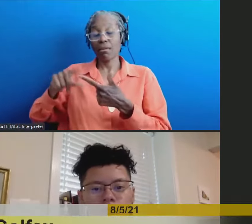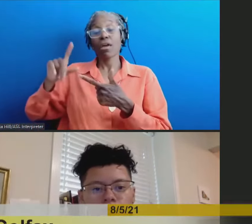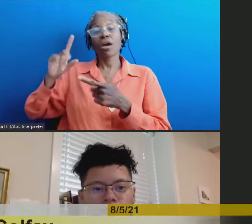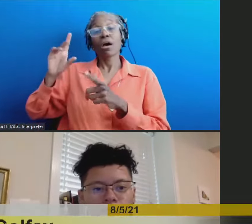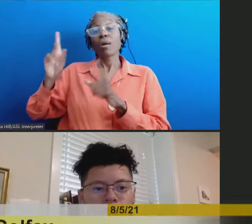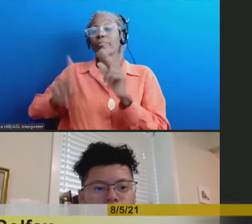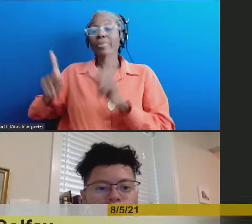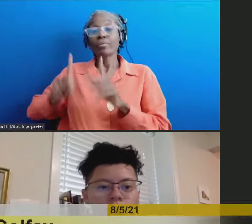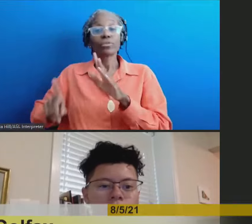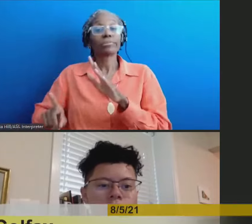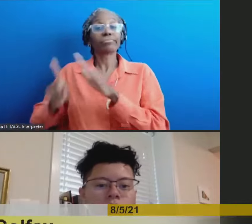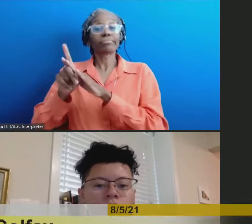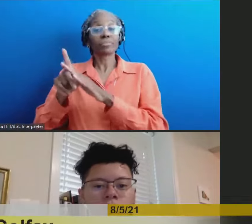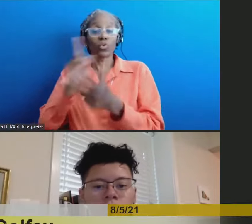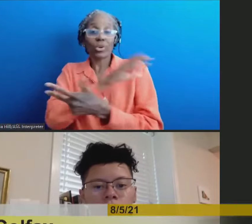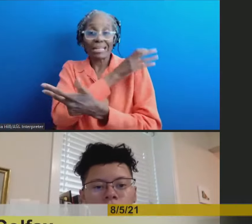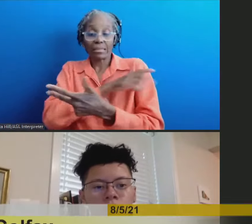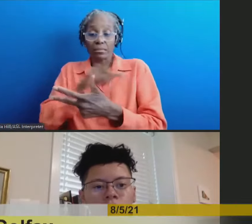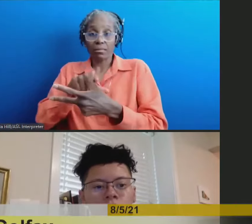our clinical sites in our